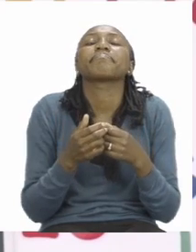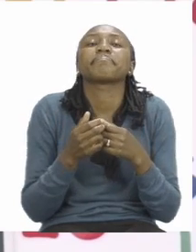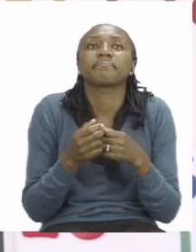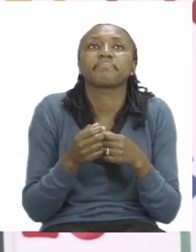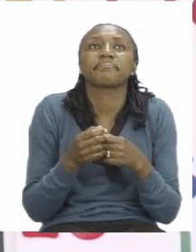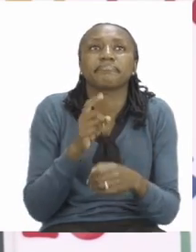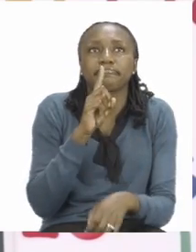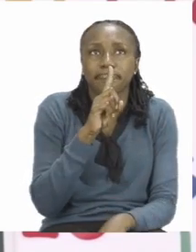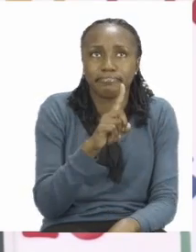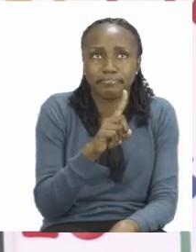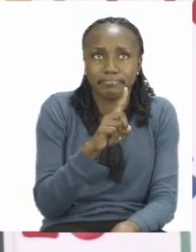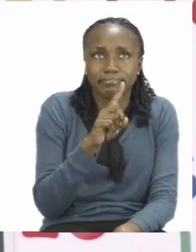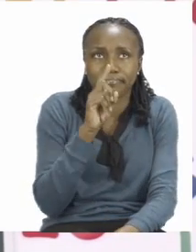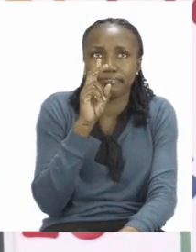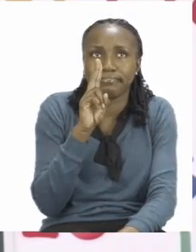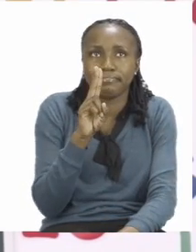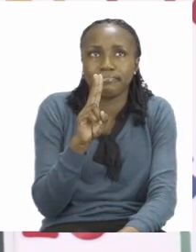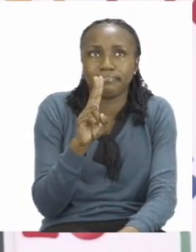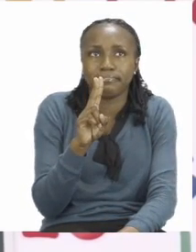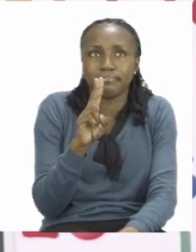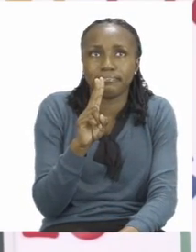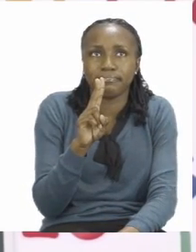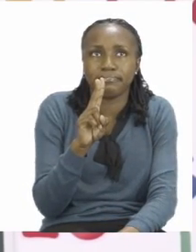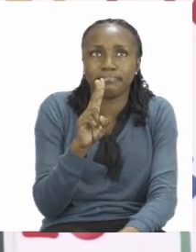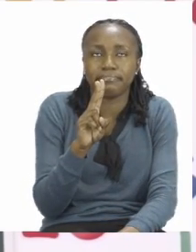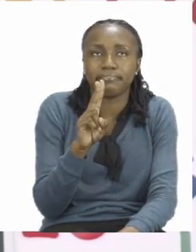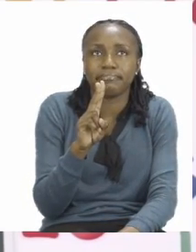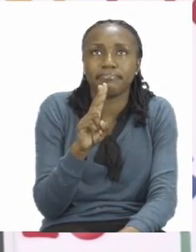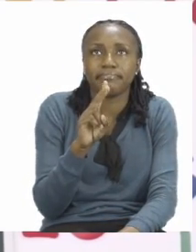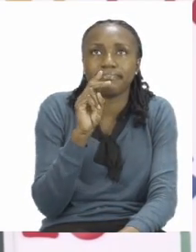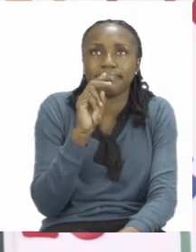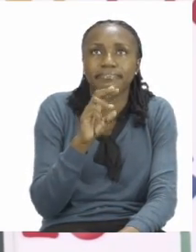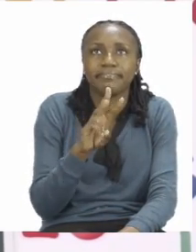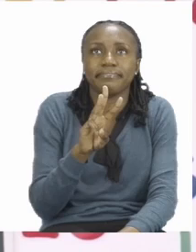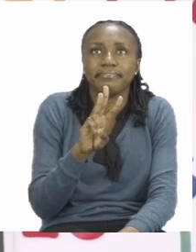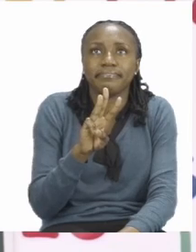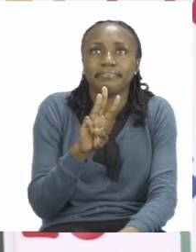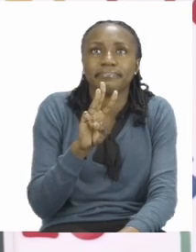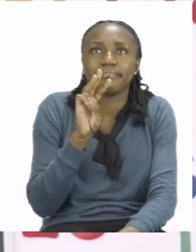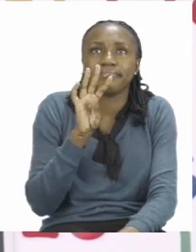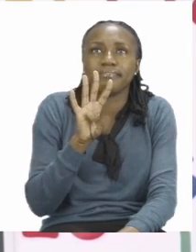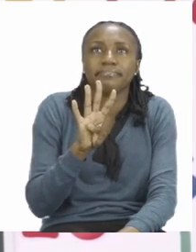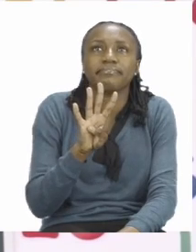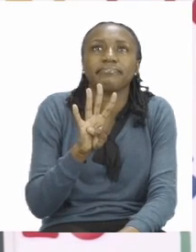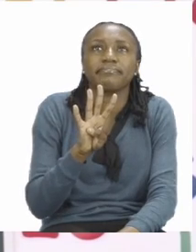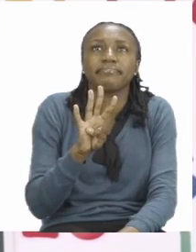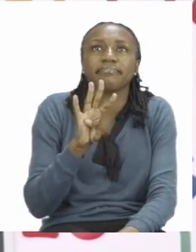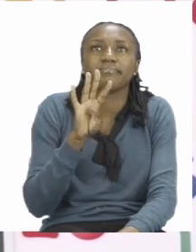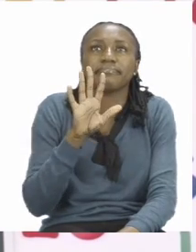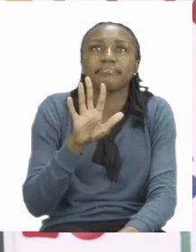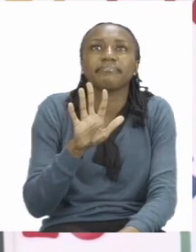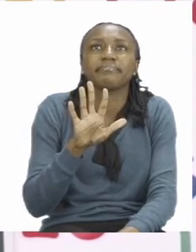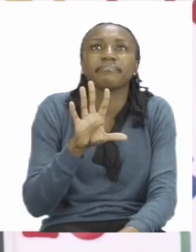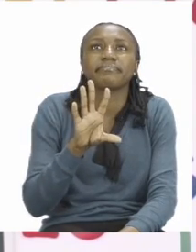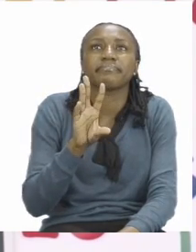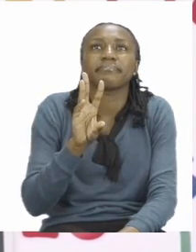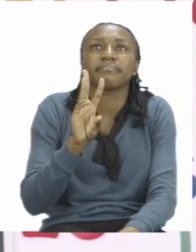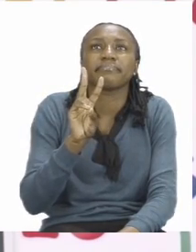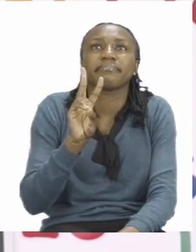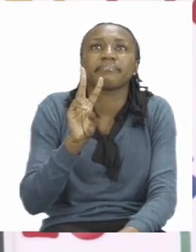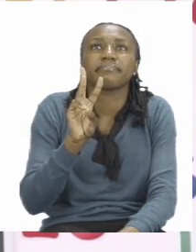together. 1, let's count. 2, 3, 4,